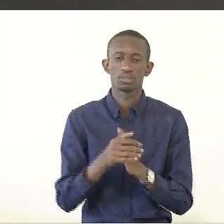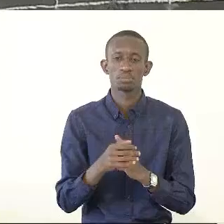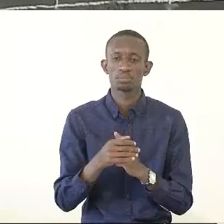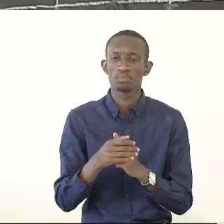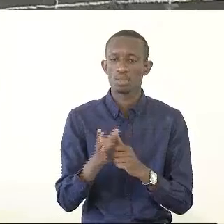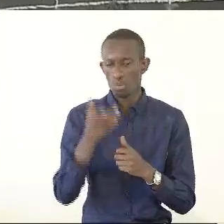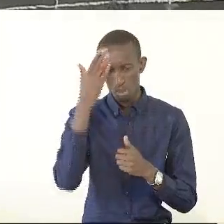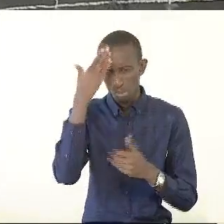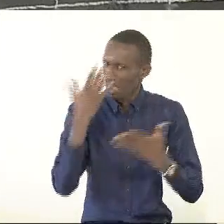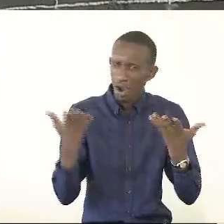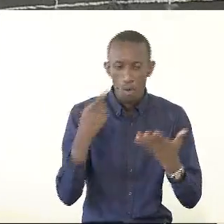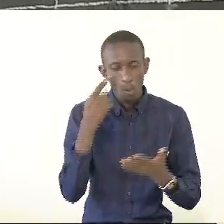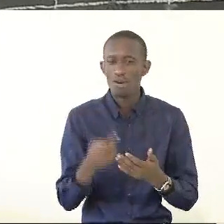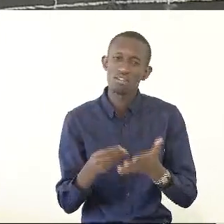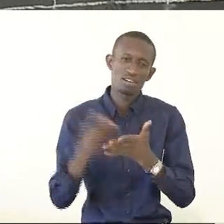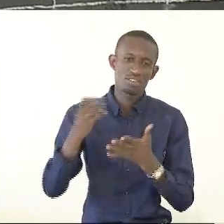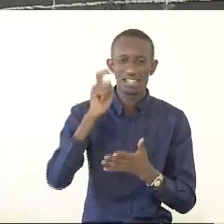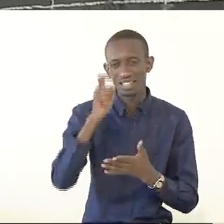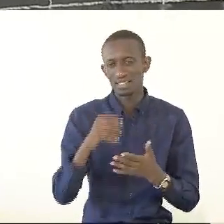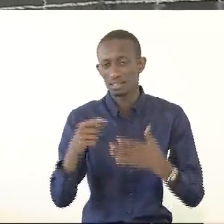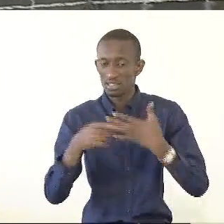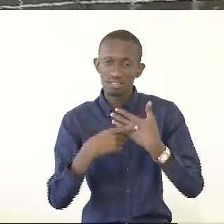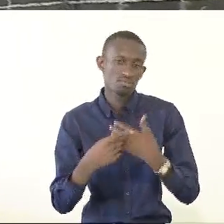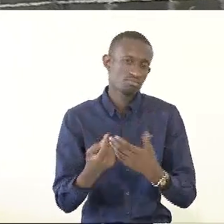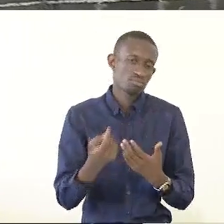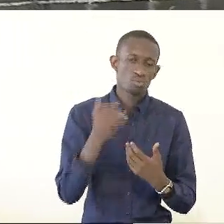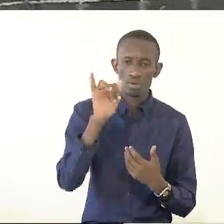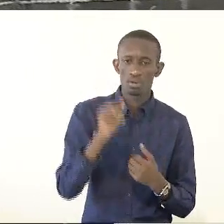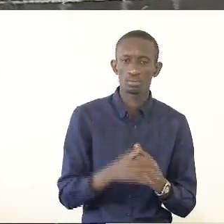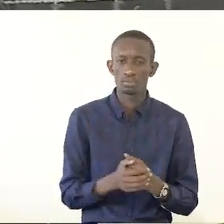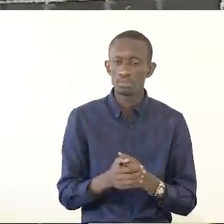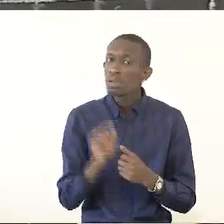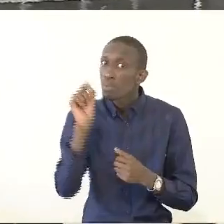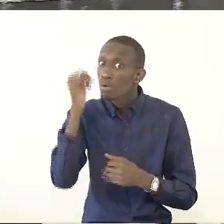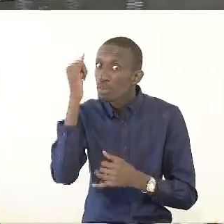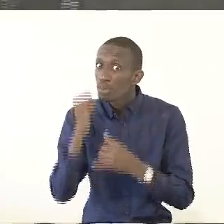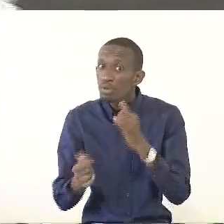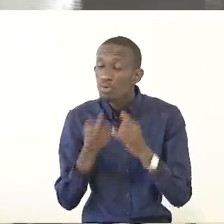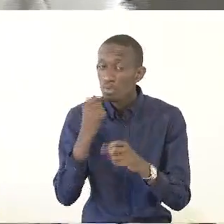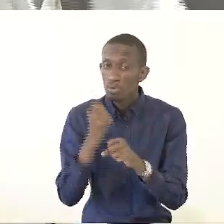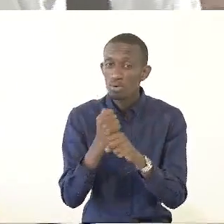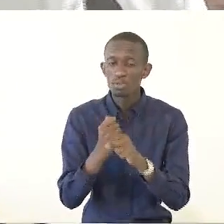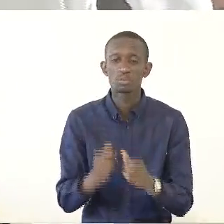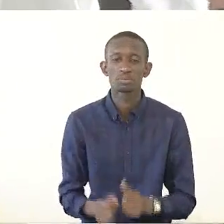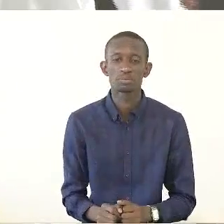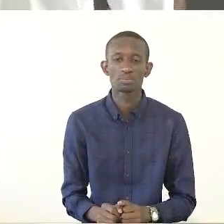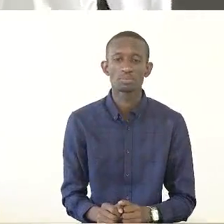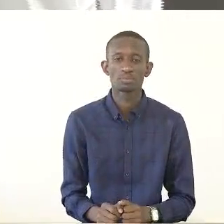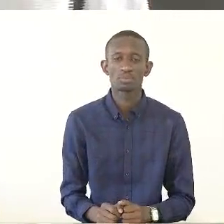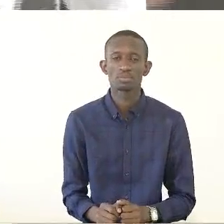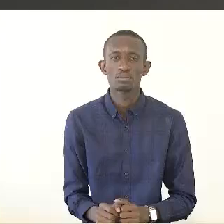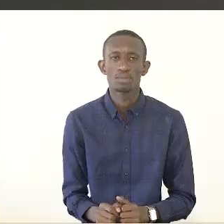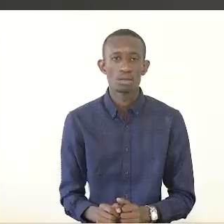of y, just like that. Now, the last point that we're supposed to do, it was point number